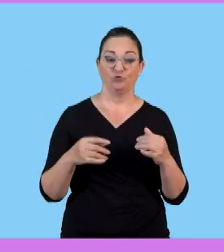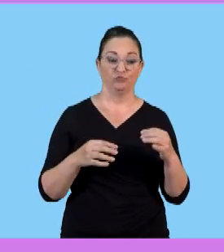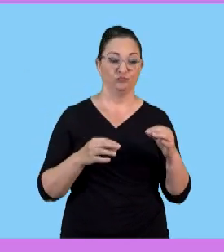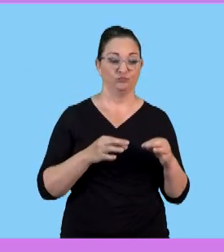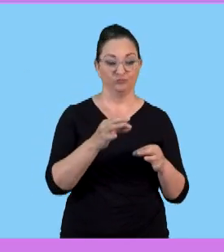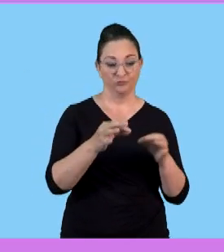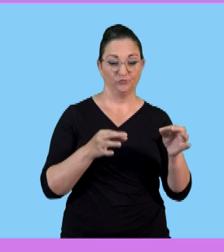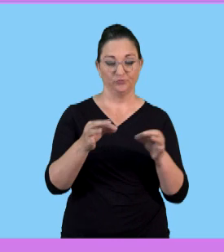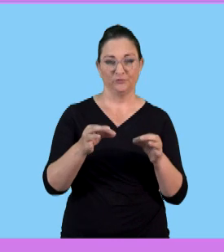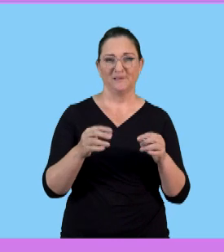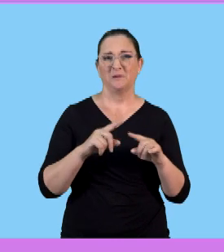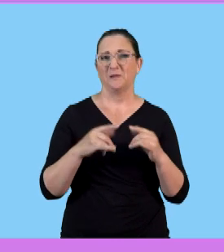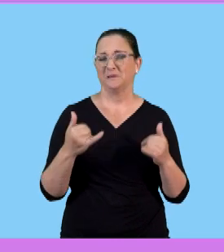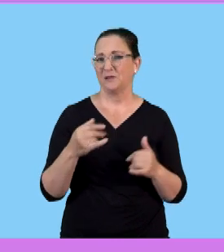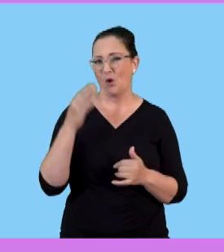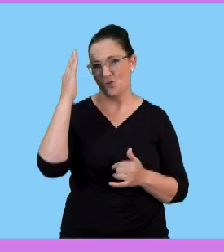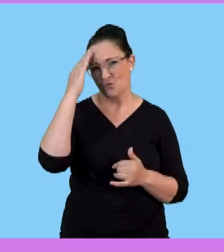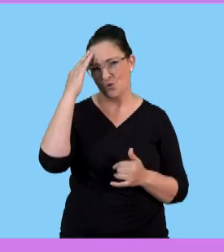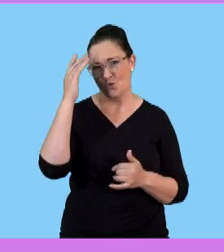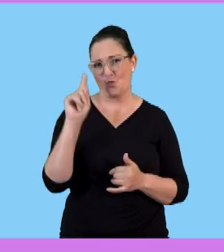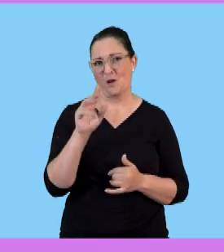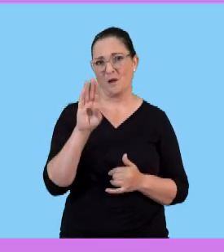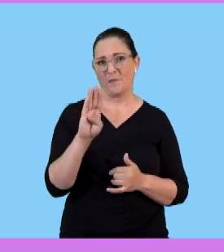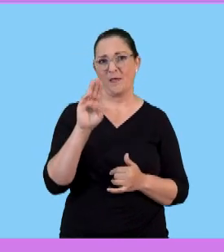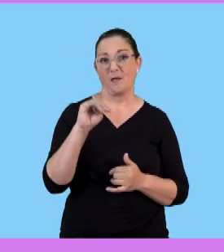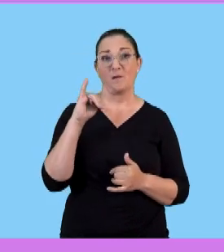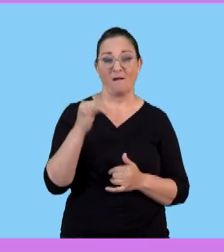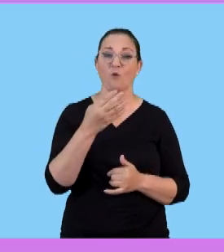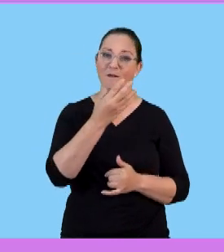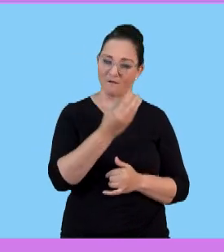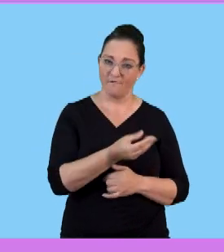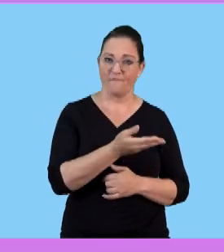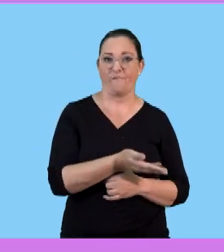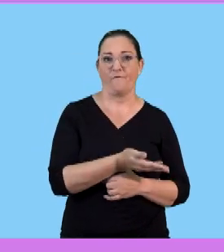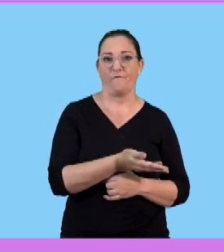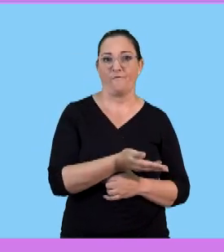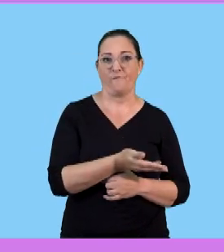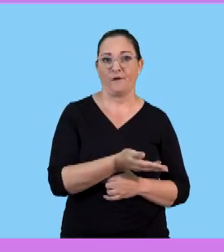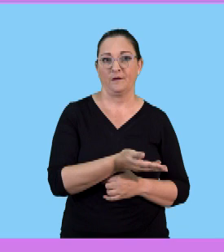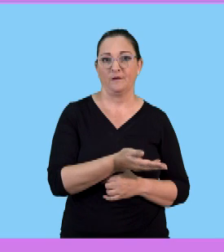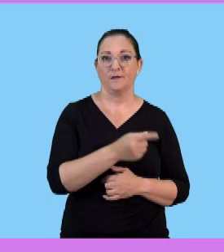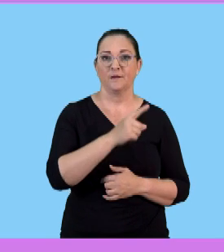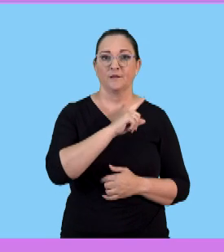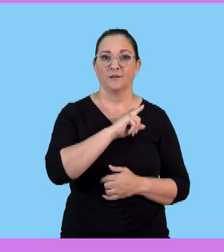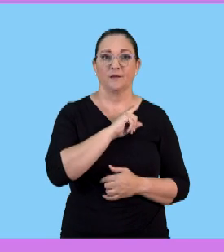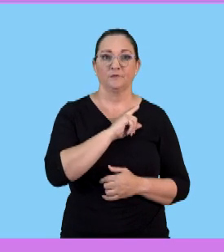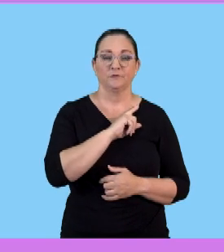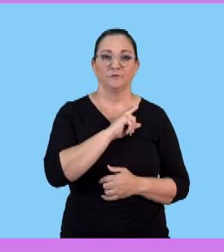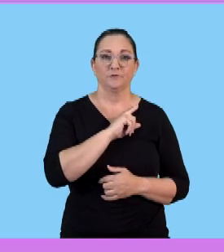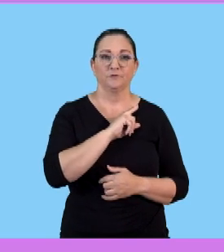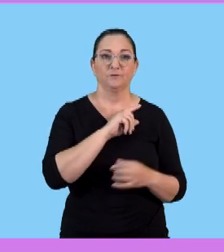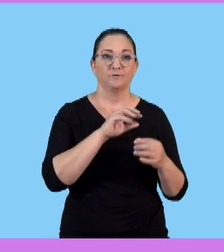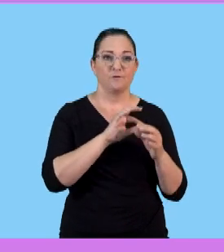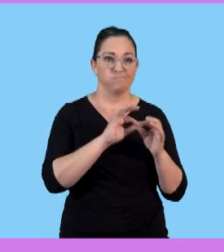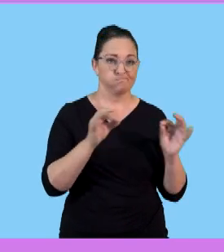2, substitute. In this case, please note the BMI is given, right? So therefore, and I'll continue